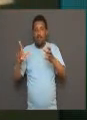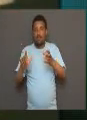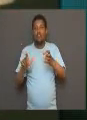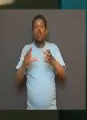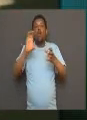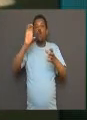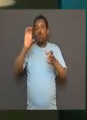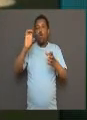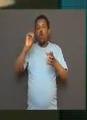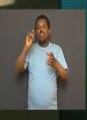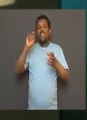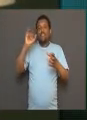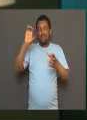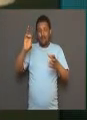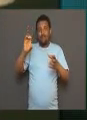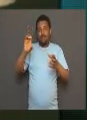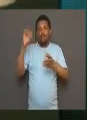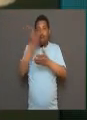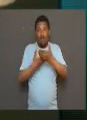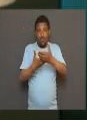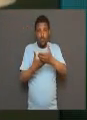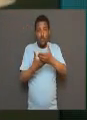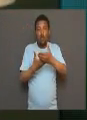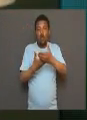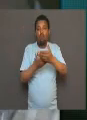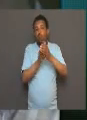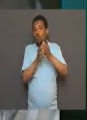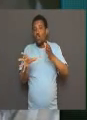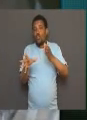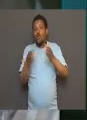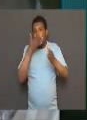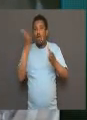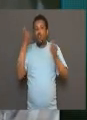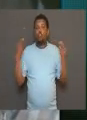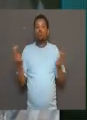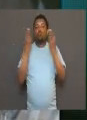Conic map projection is best used to depict